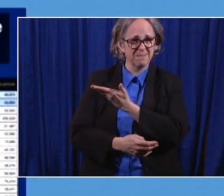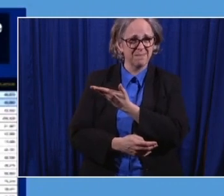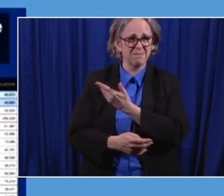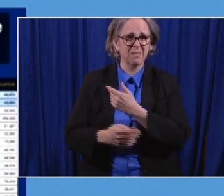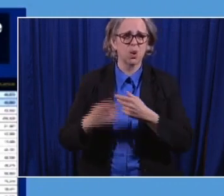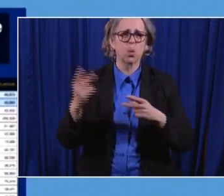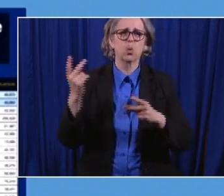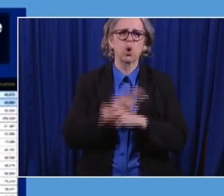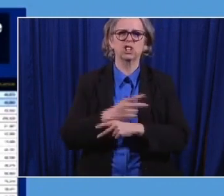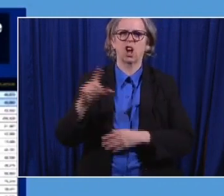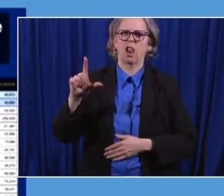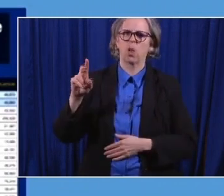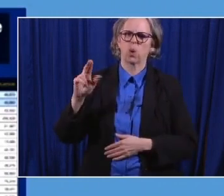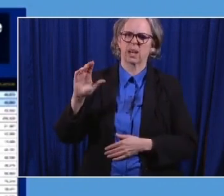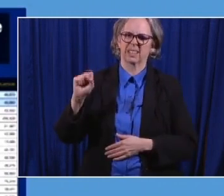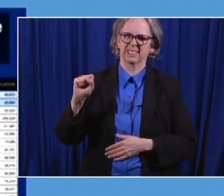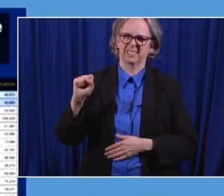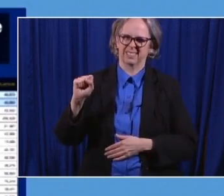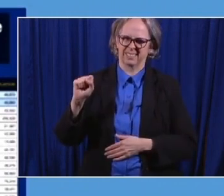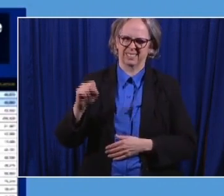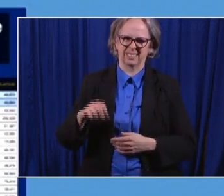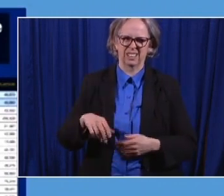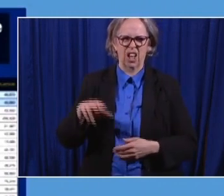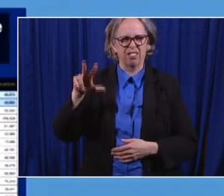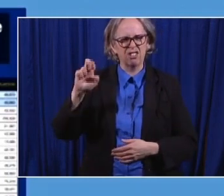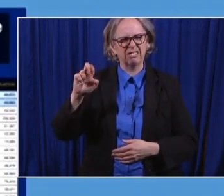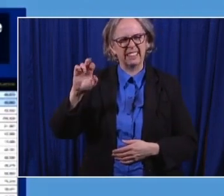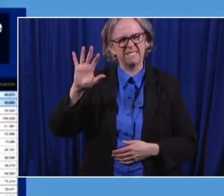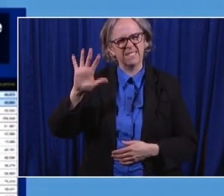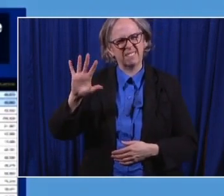County at 357 cases per